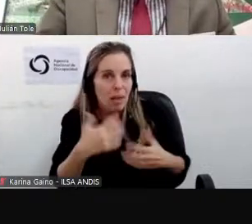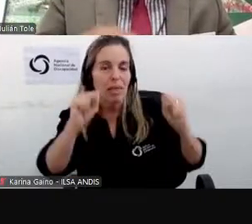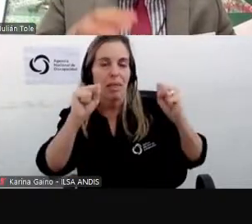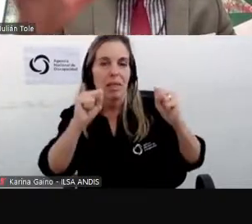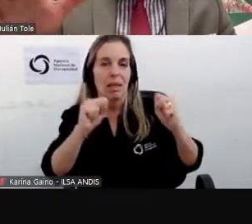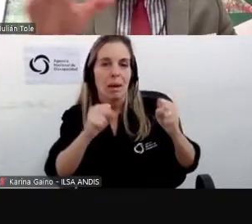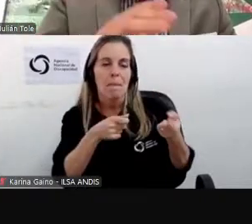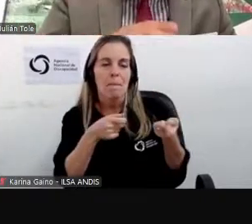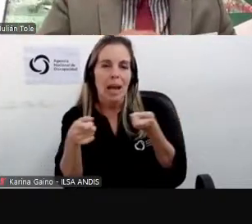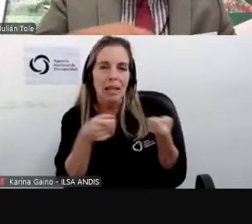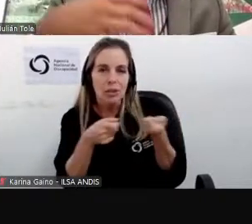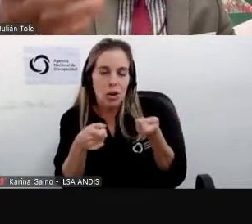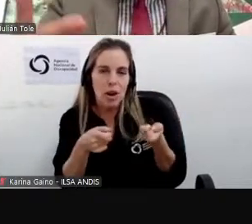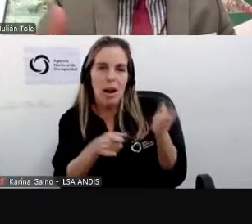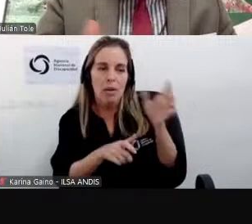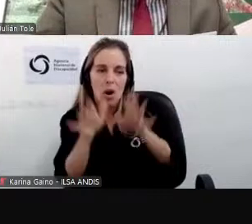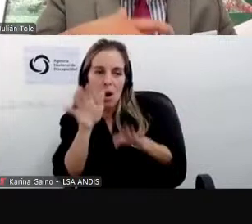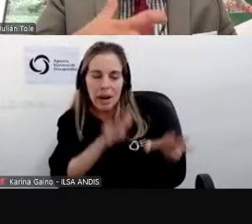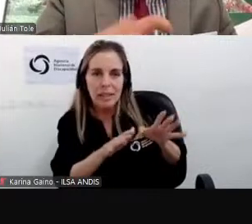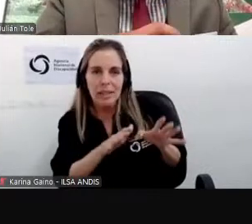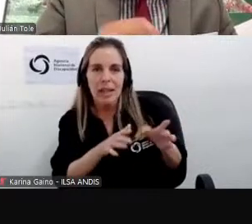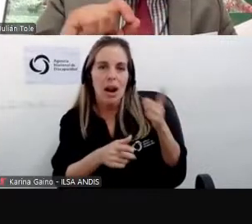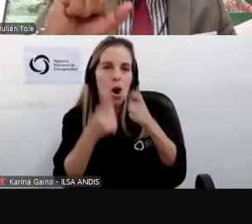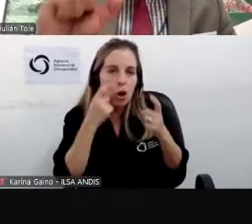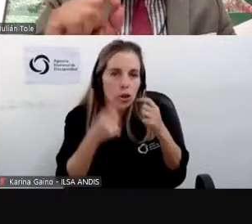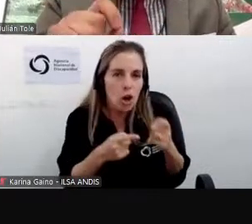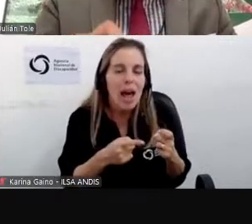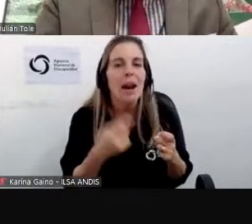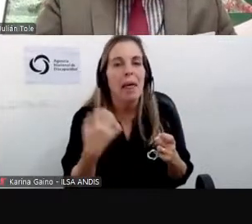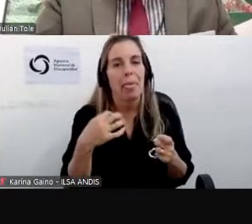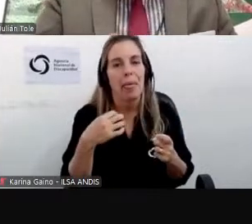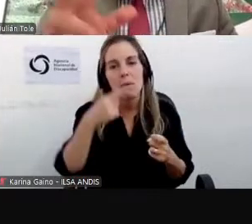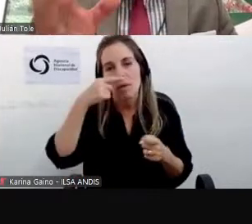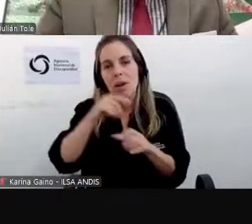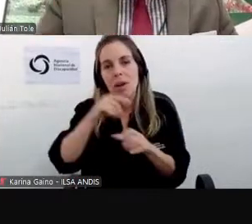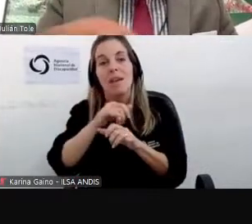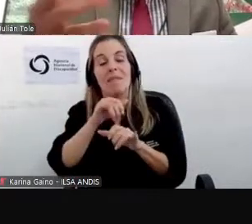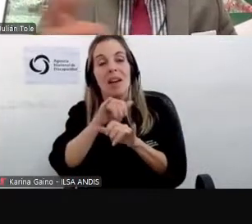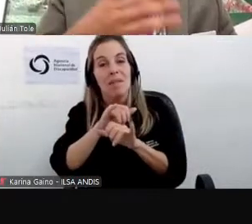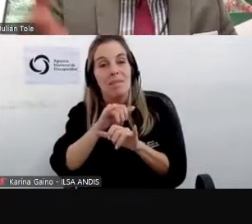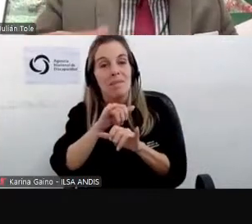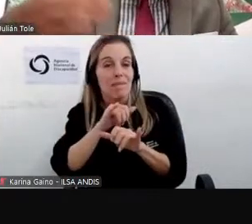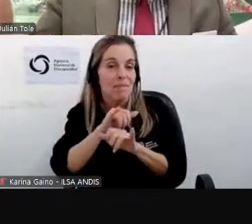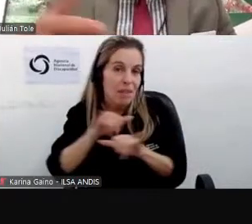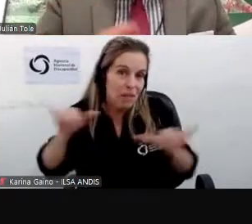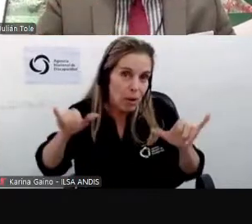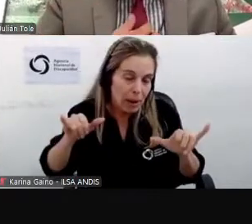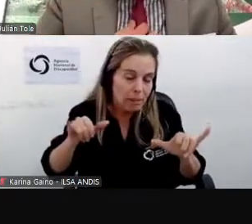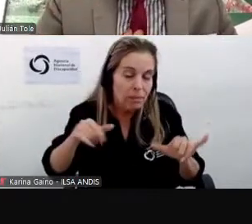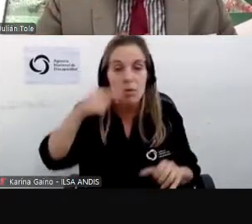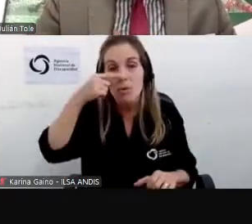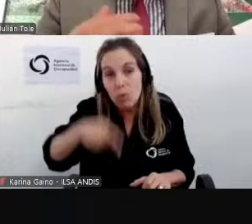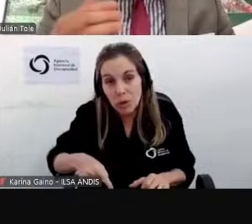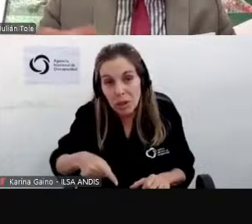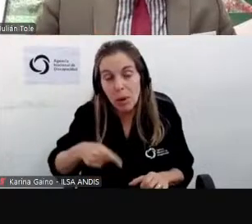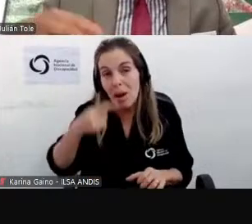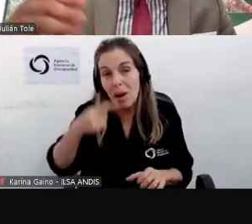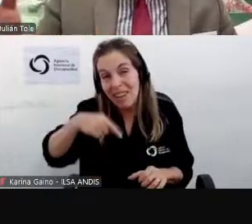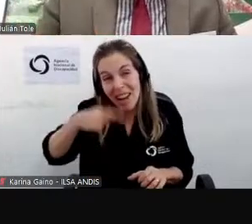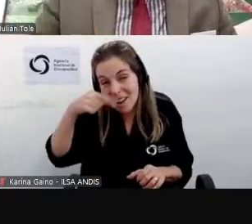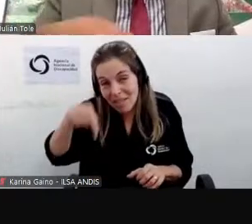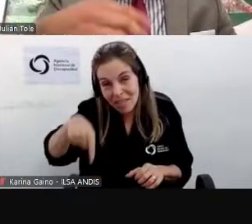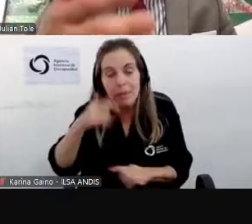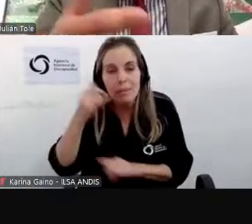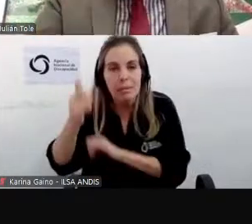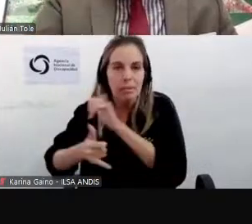principles. We need to identify, to manage, to monitor, follow up, and communicate. And there's one that I want